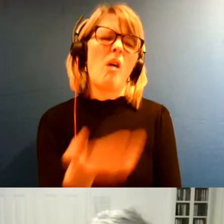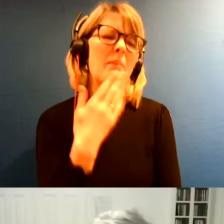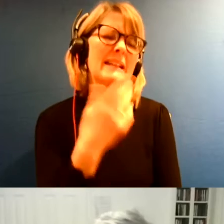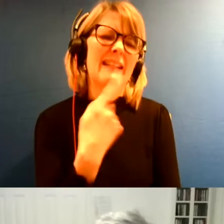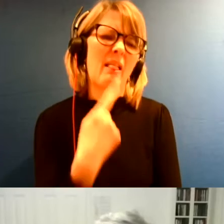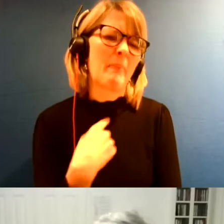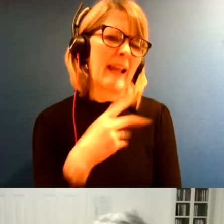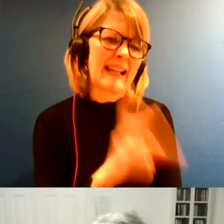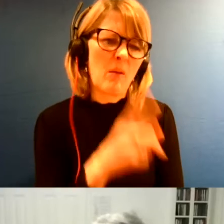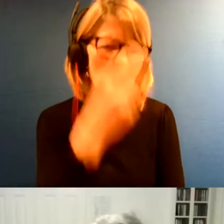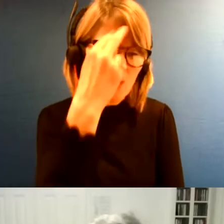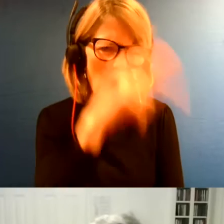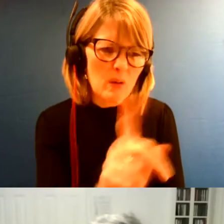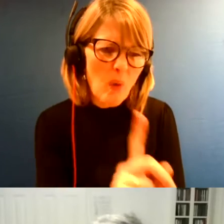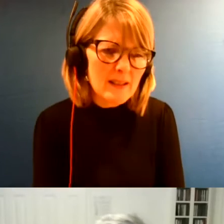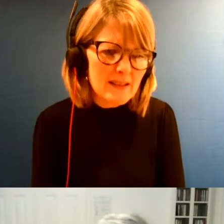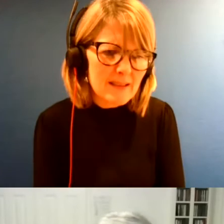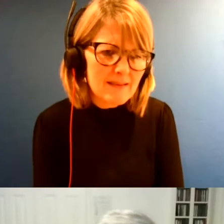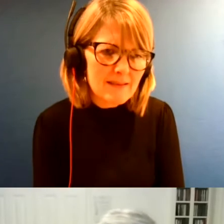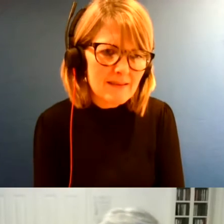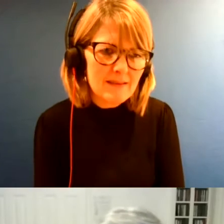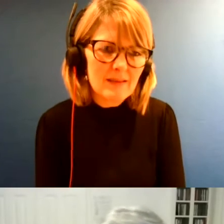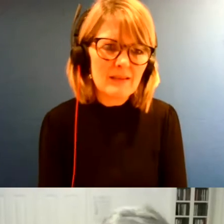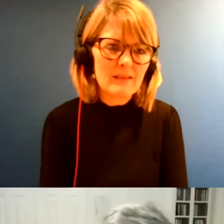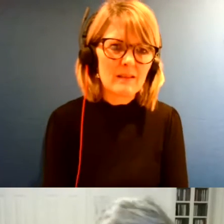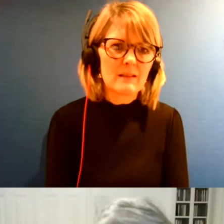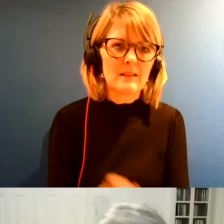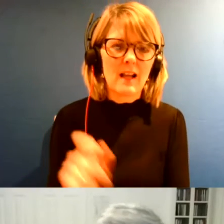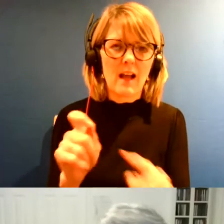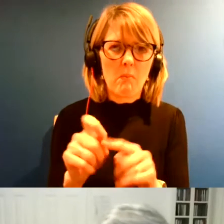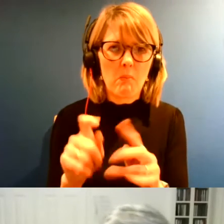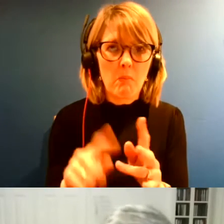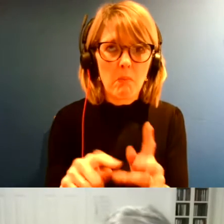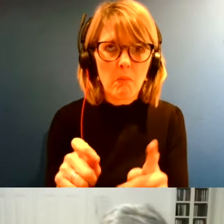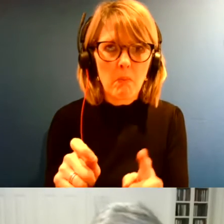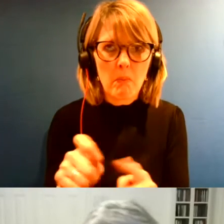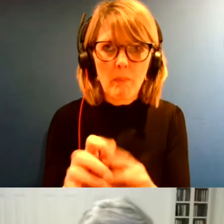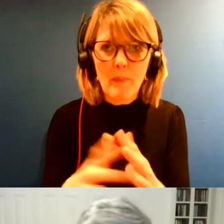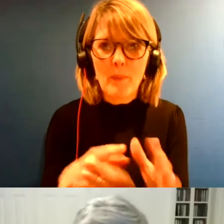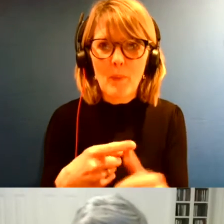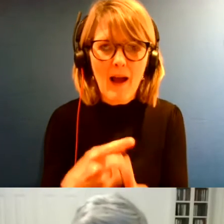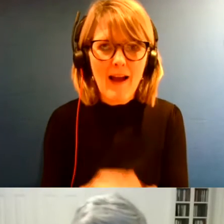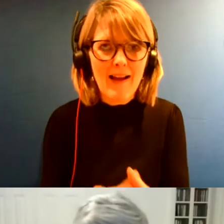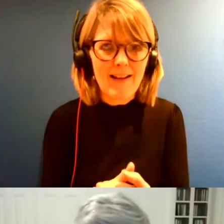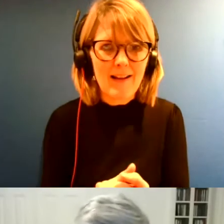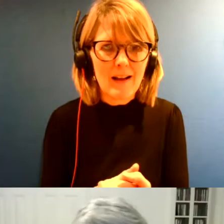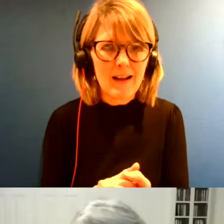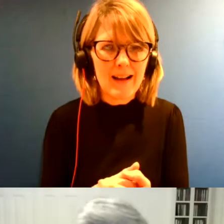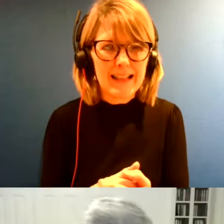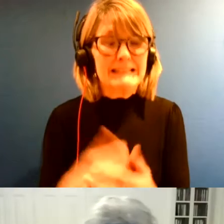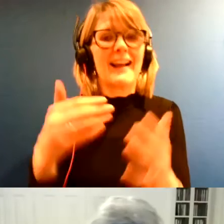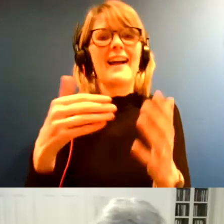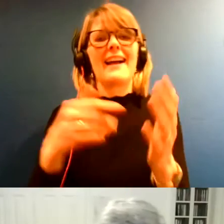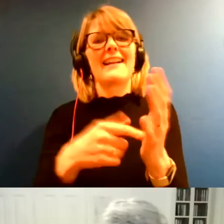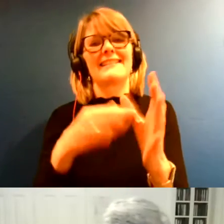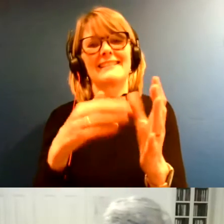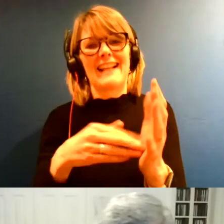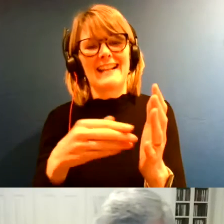Papua. Papua. Mpwapwa in Tanzania, thank